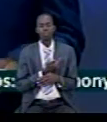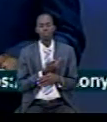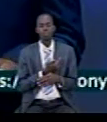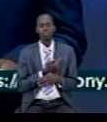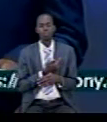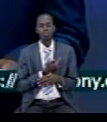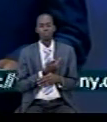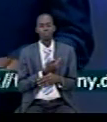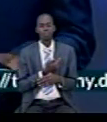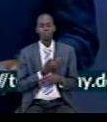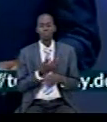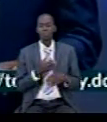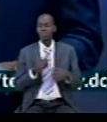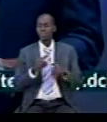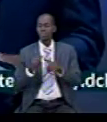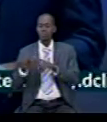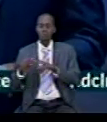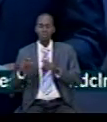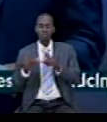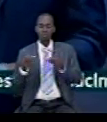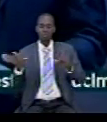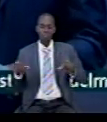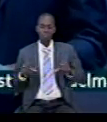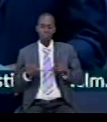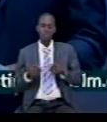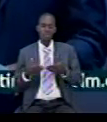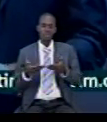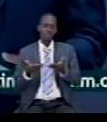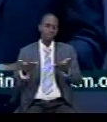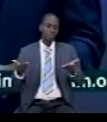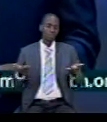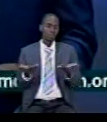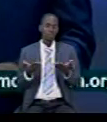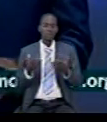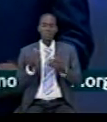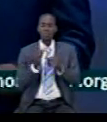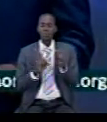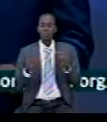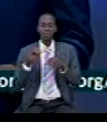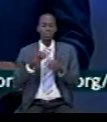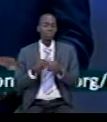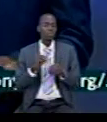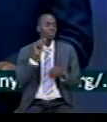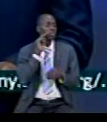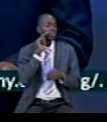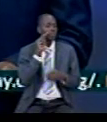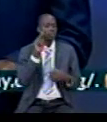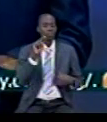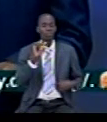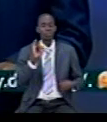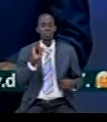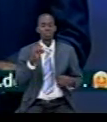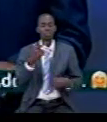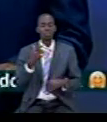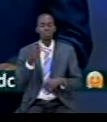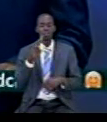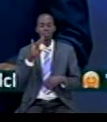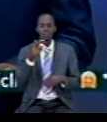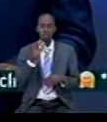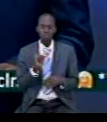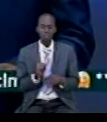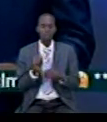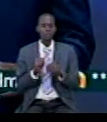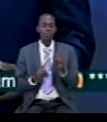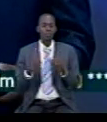In all our locations, scattered all over Nigeria and all over the continents of the